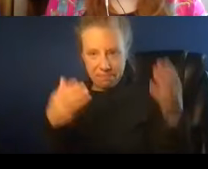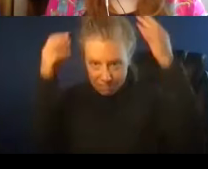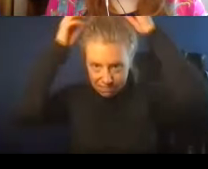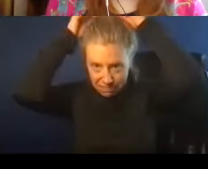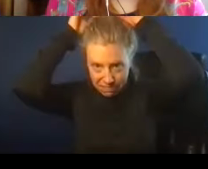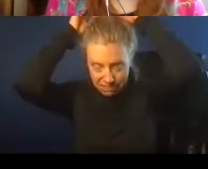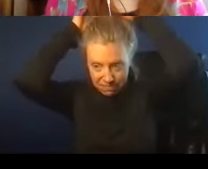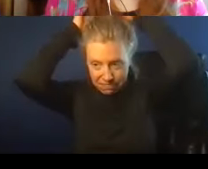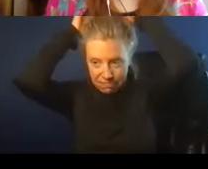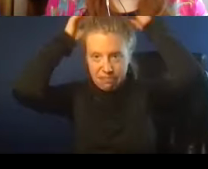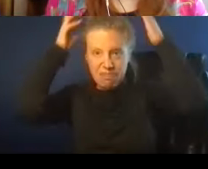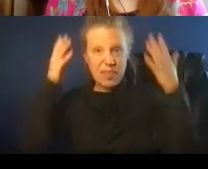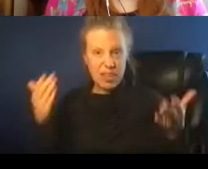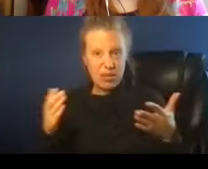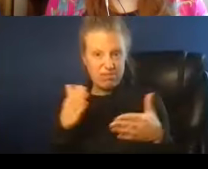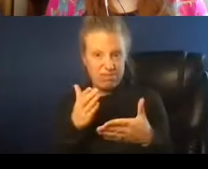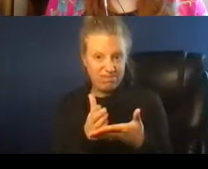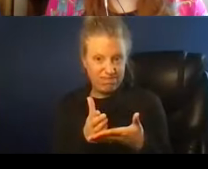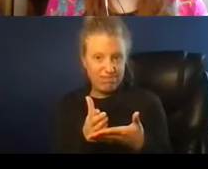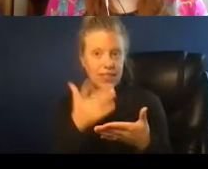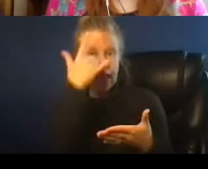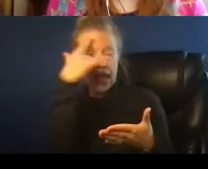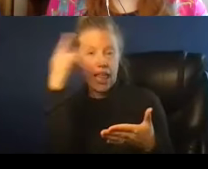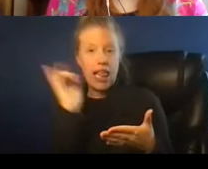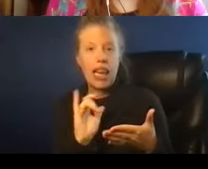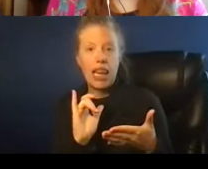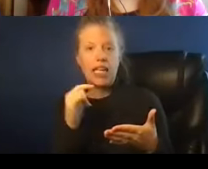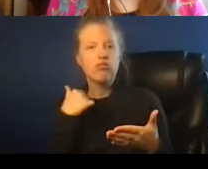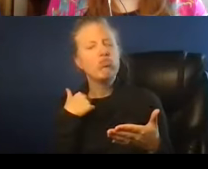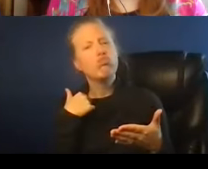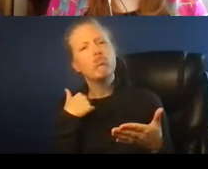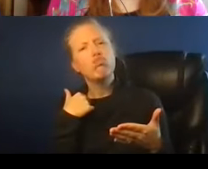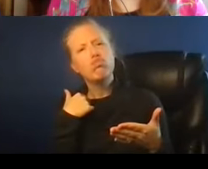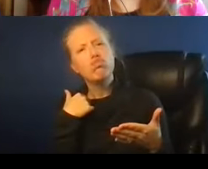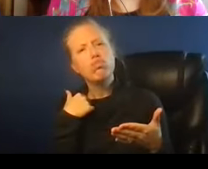And I'm going to end it now. So it looks like we have a pretty